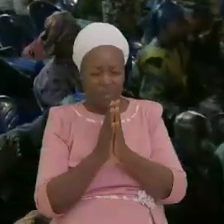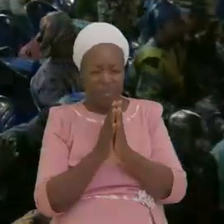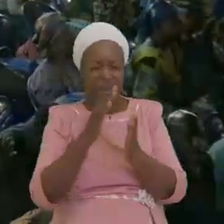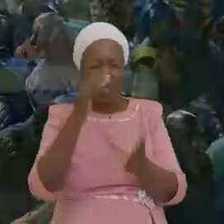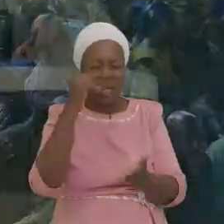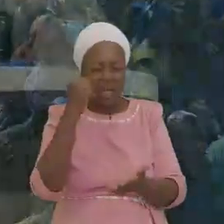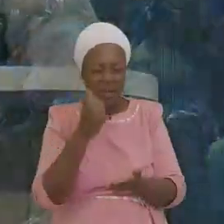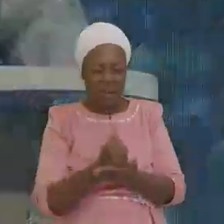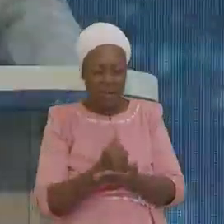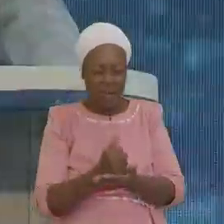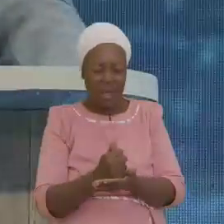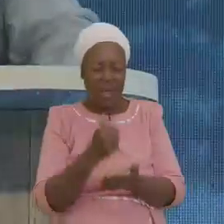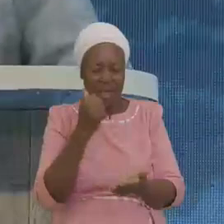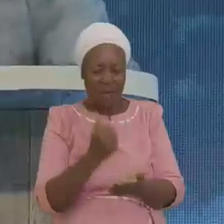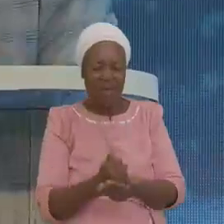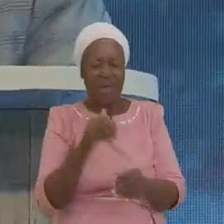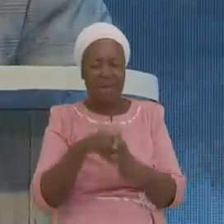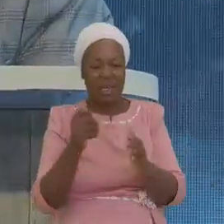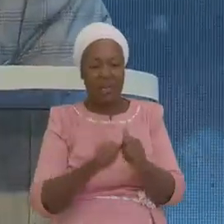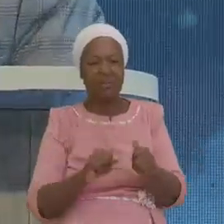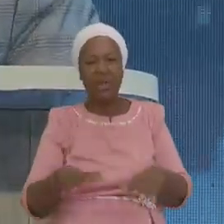Amen in every life.